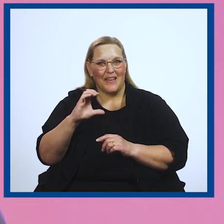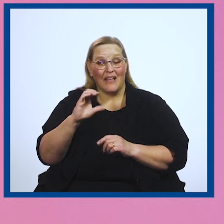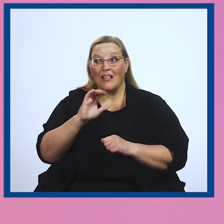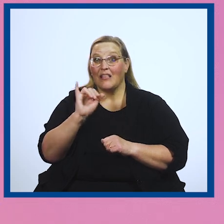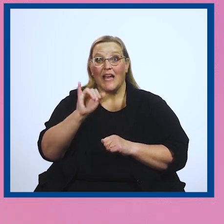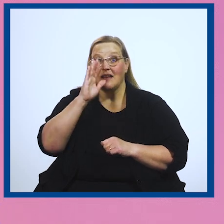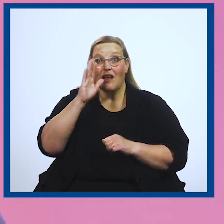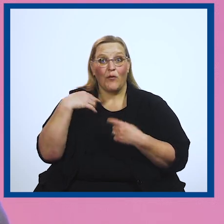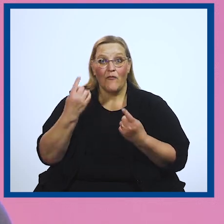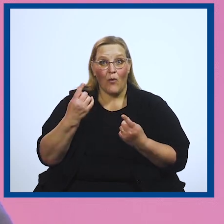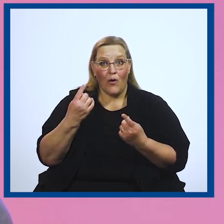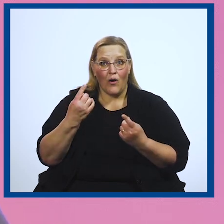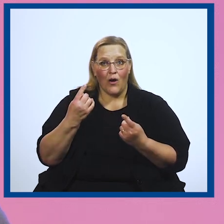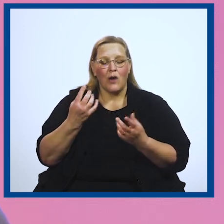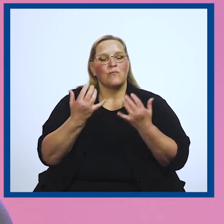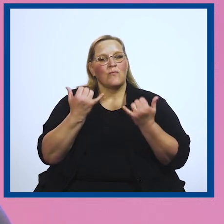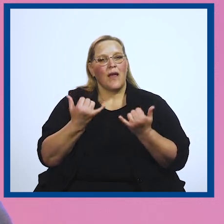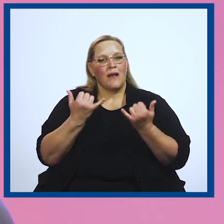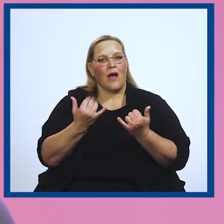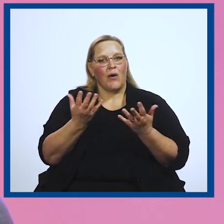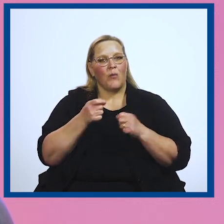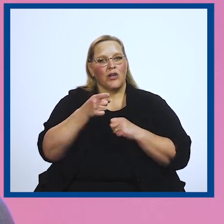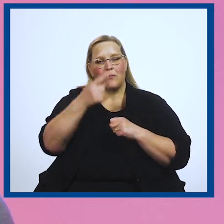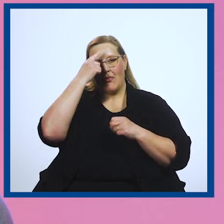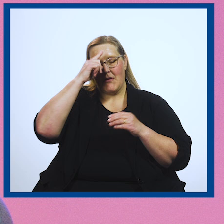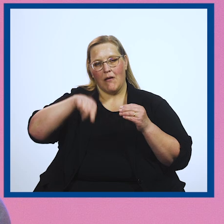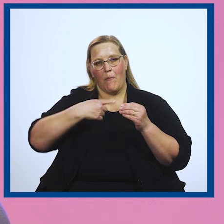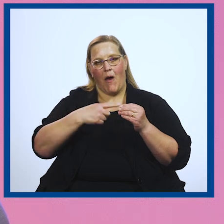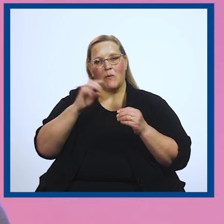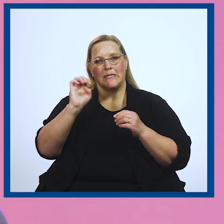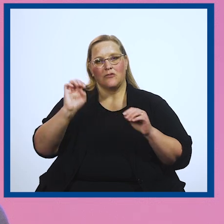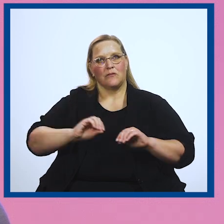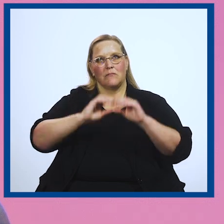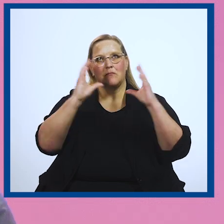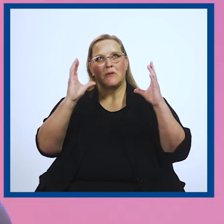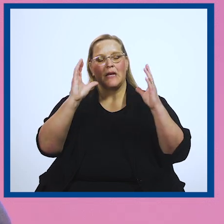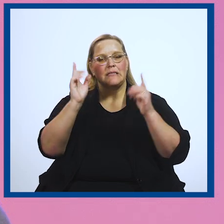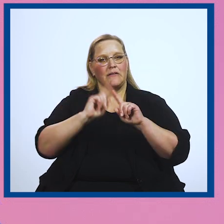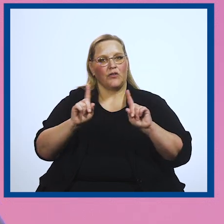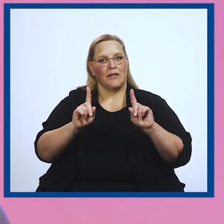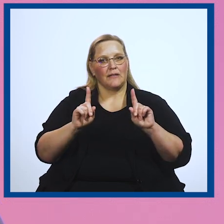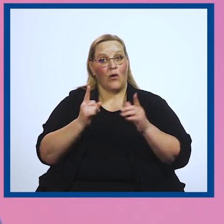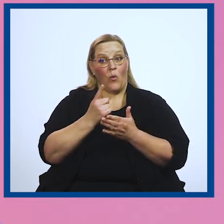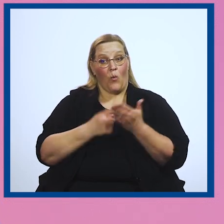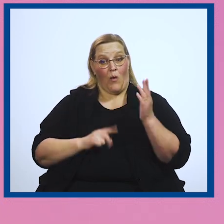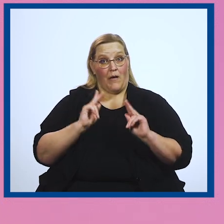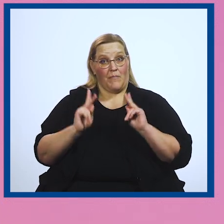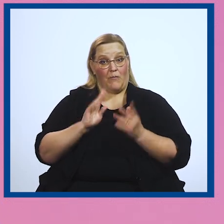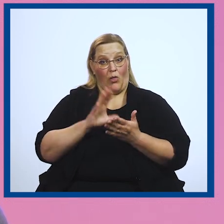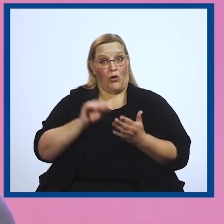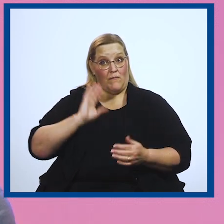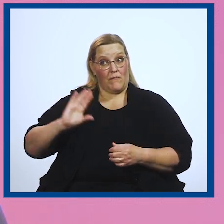listening to me, I want to ask you to rethink Easter. You see, what they learned then is what God has to teach us